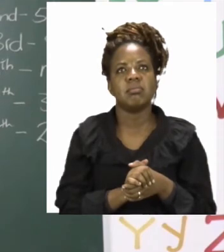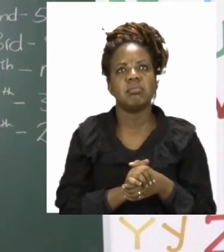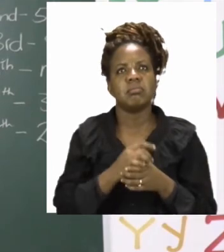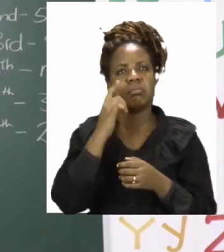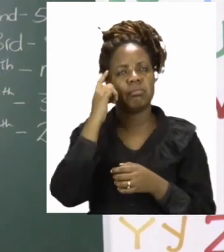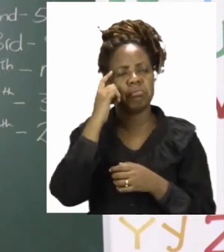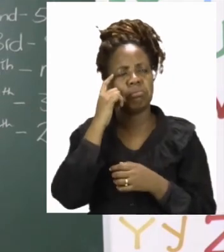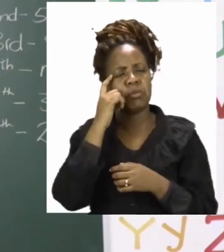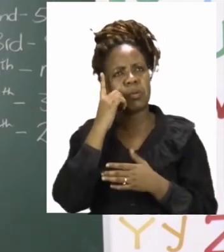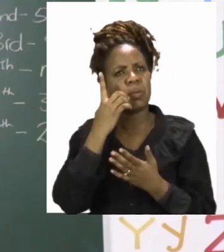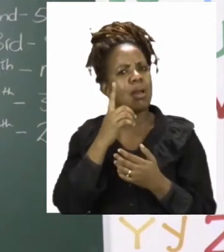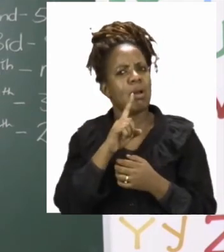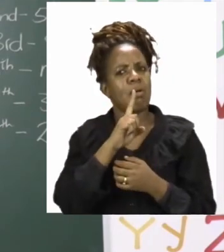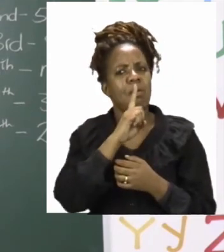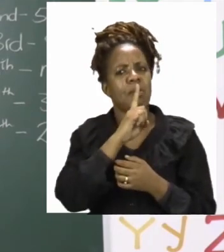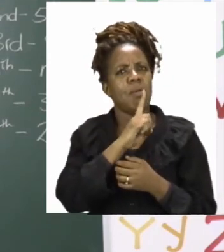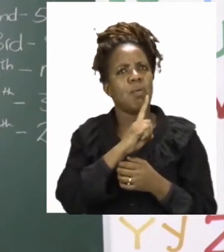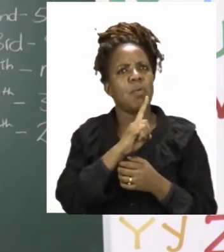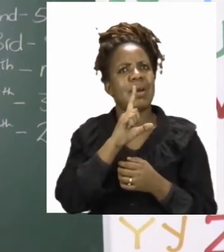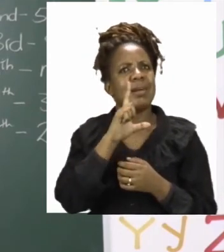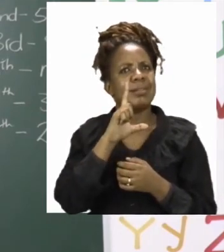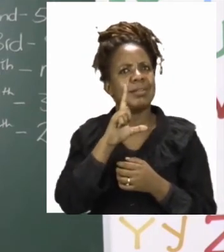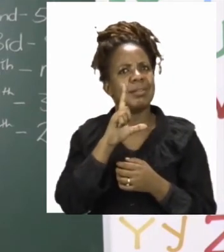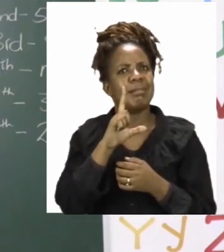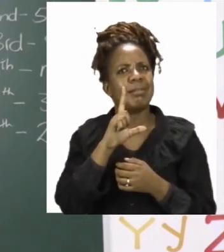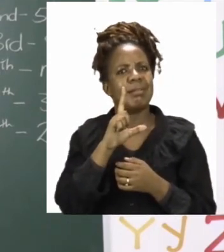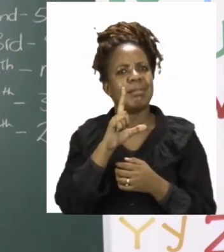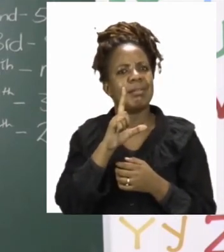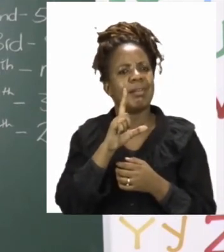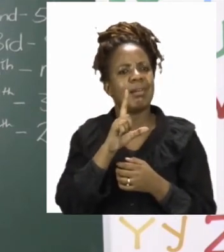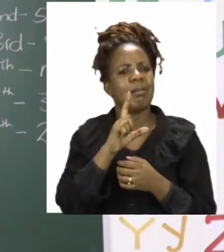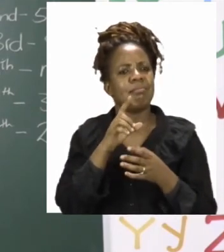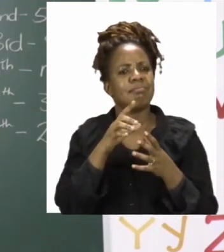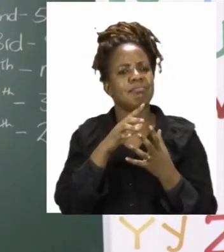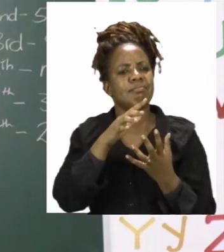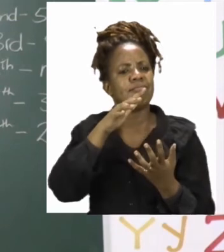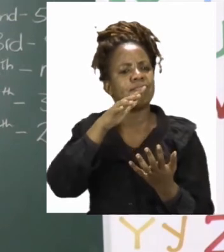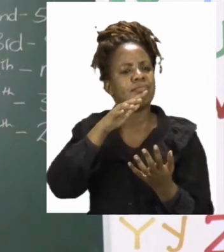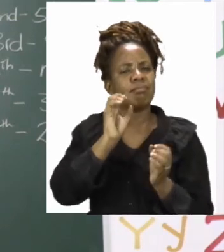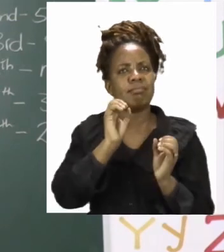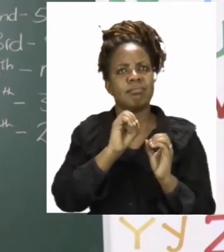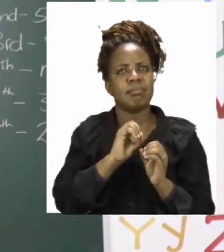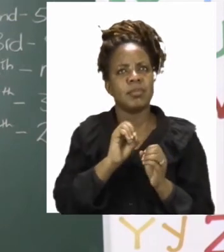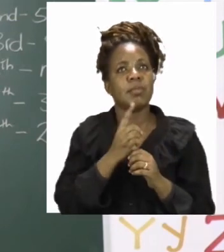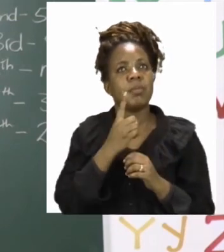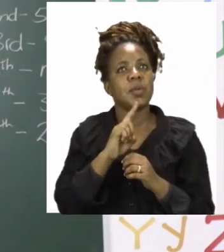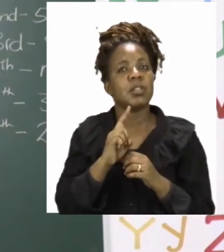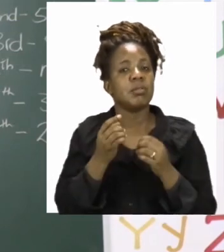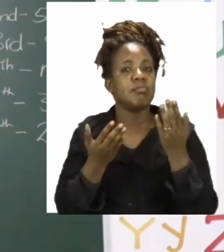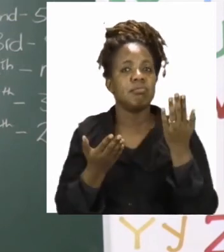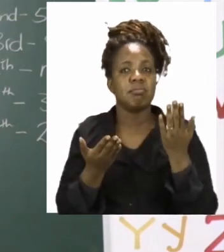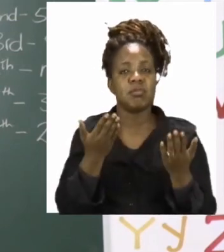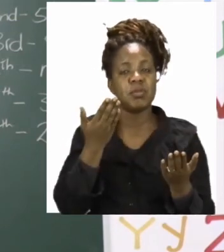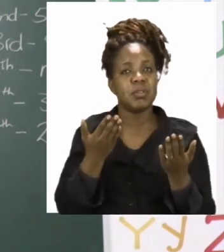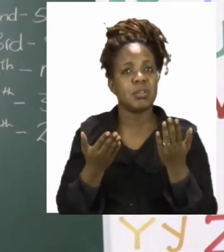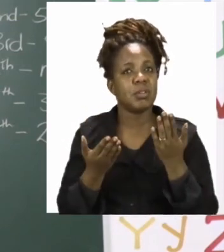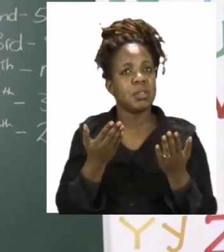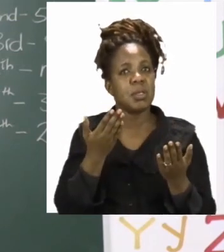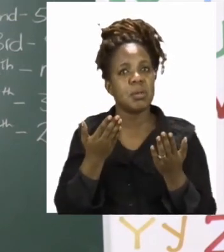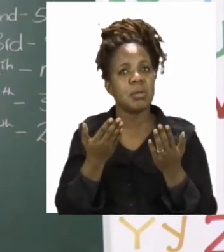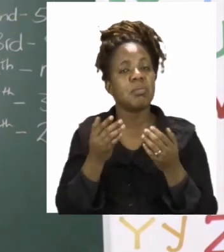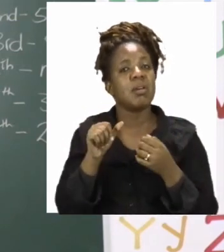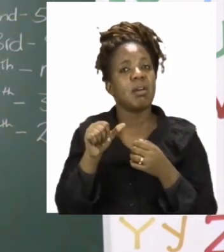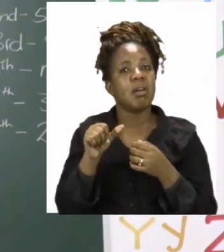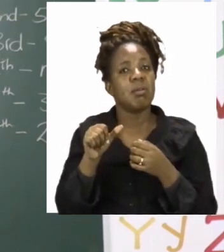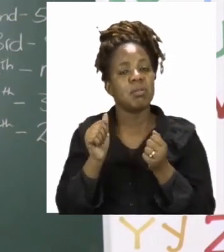is not that much. But if you compare 1 liter to other containers, you will see